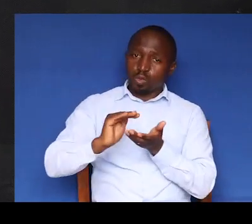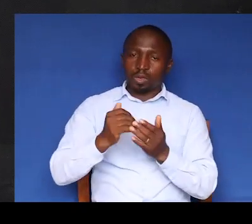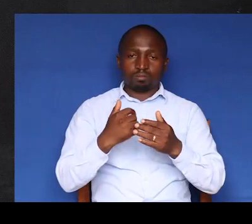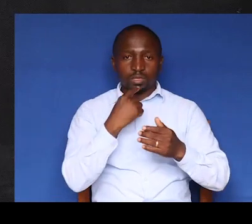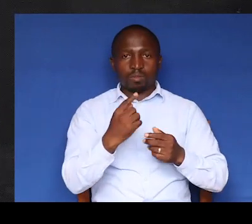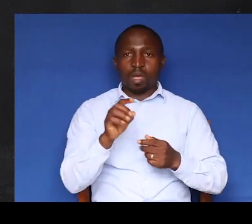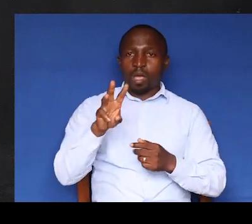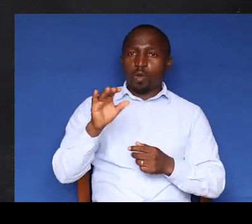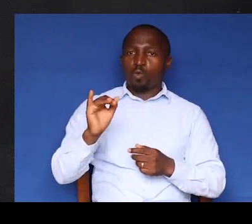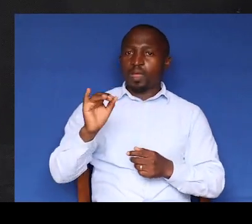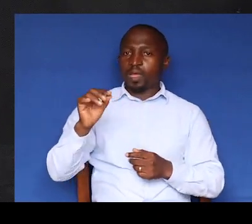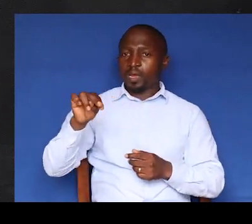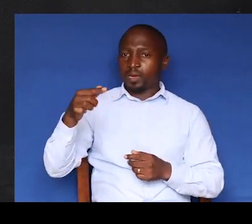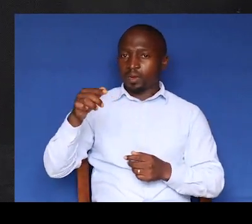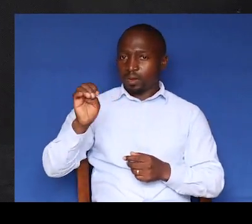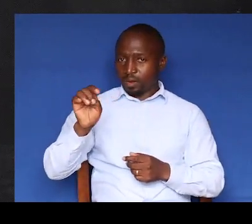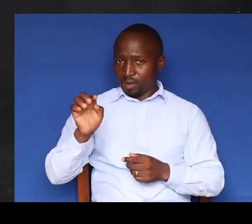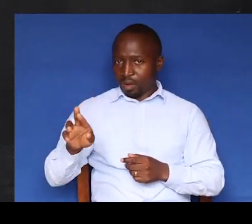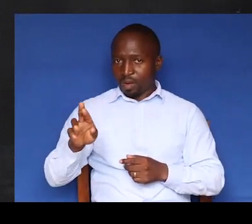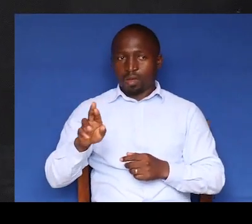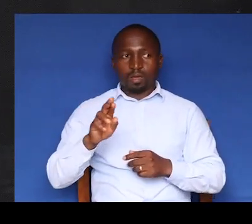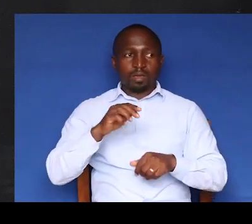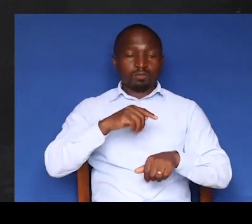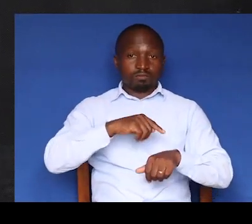winter season.